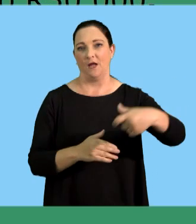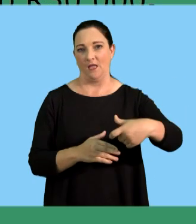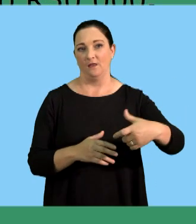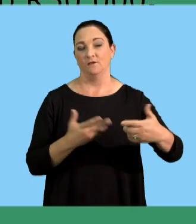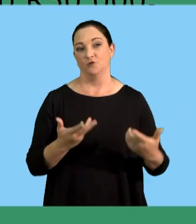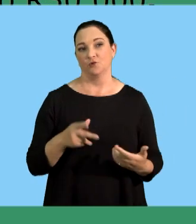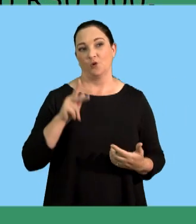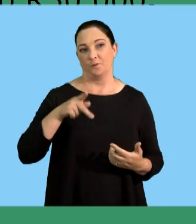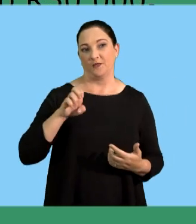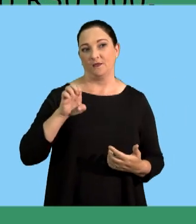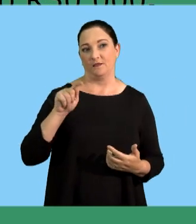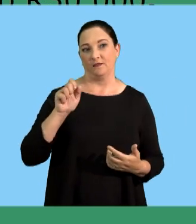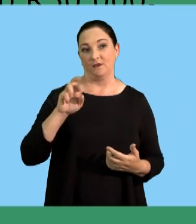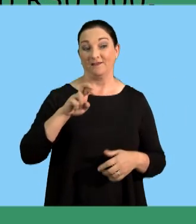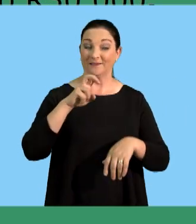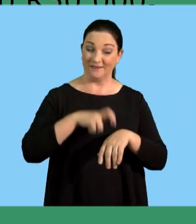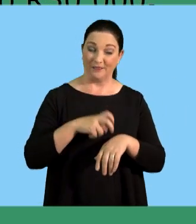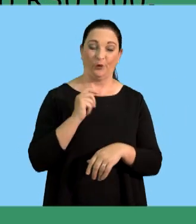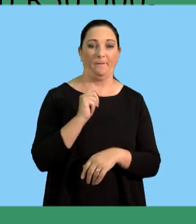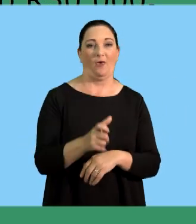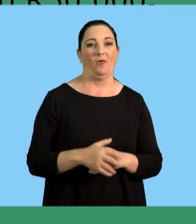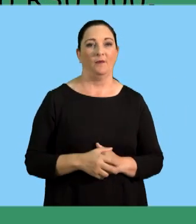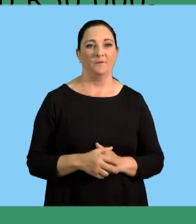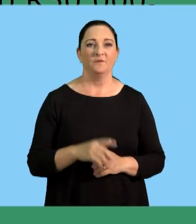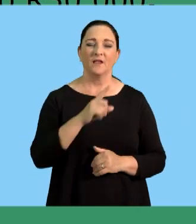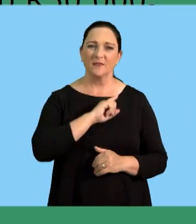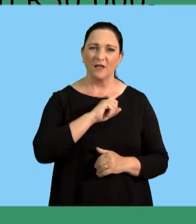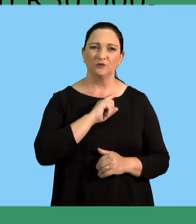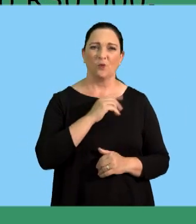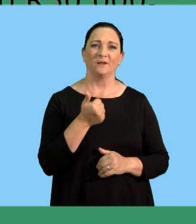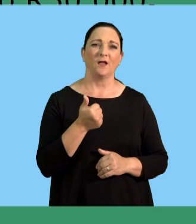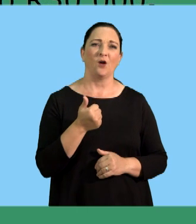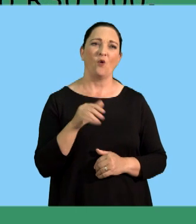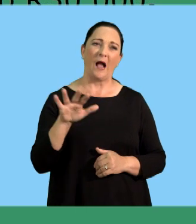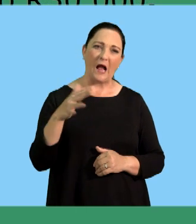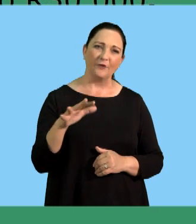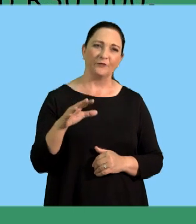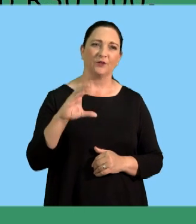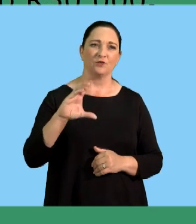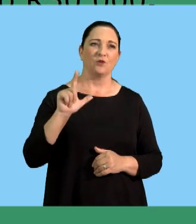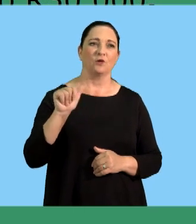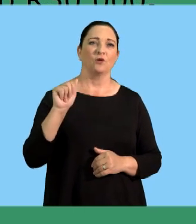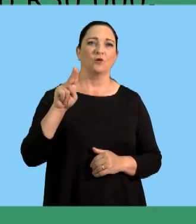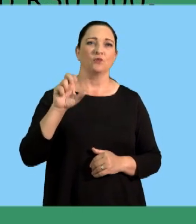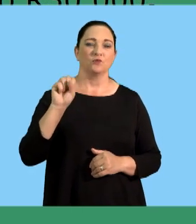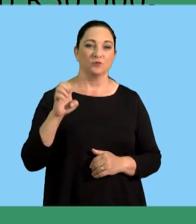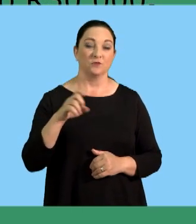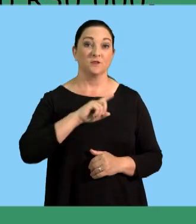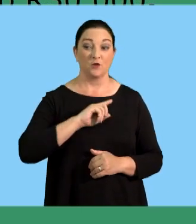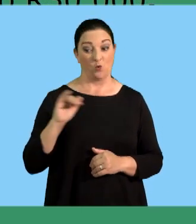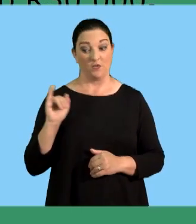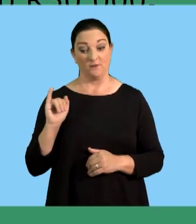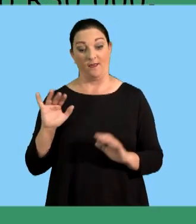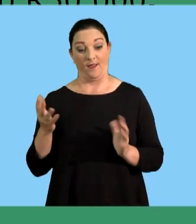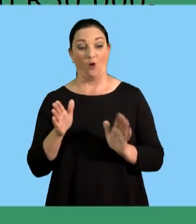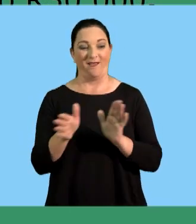which is Peter in this case. So that's what we mean when we are looking into your average loss and how the insurance